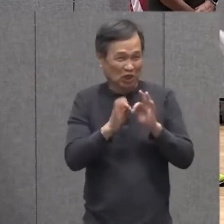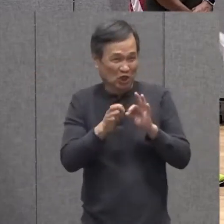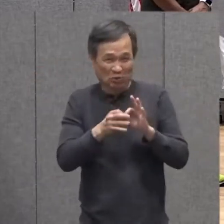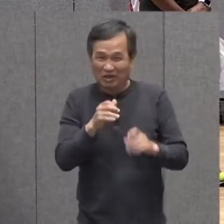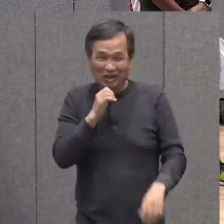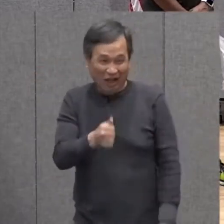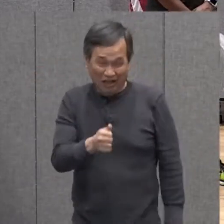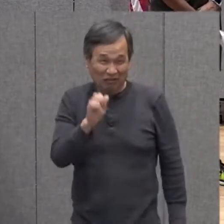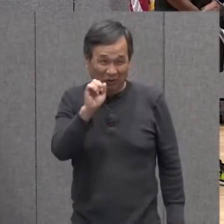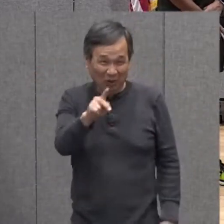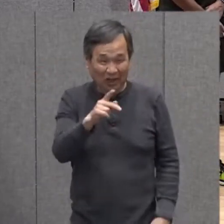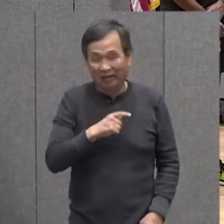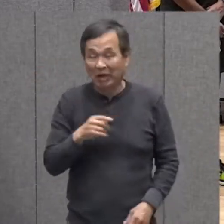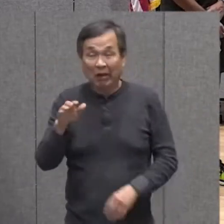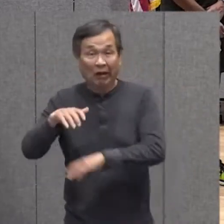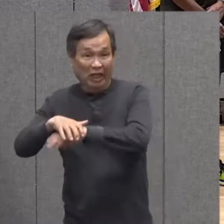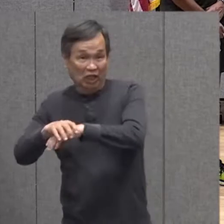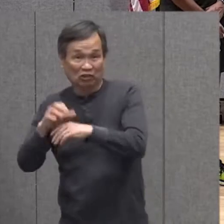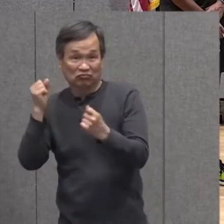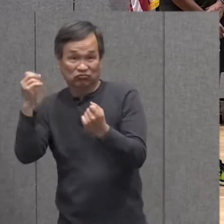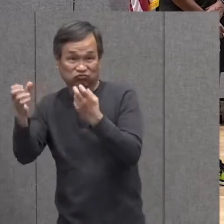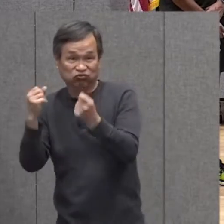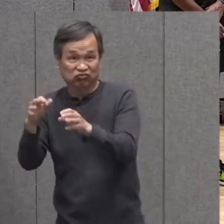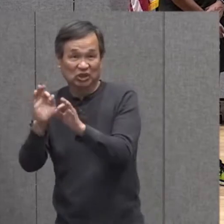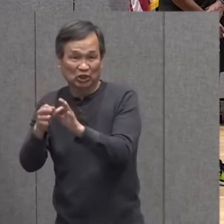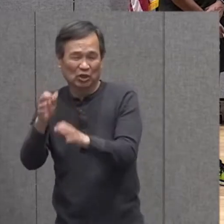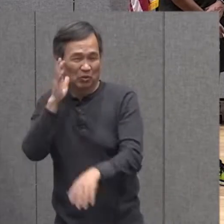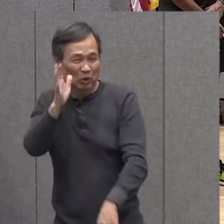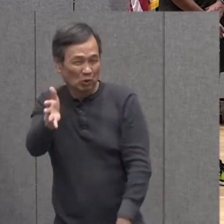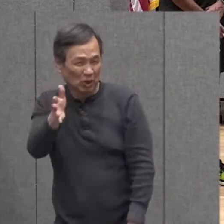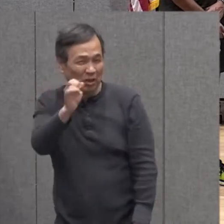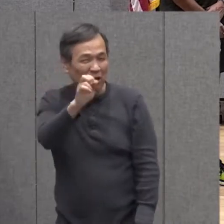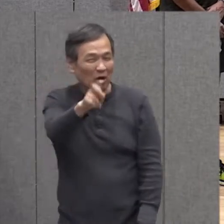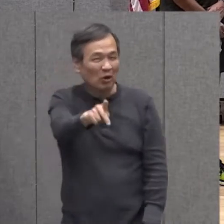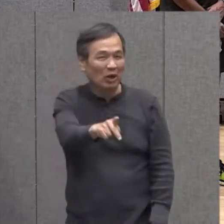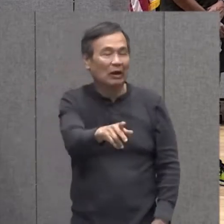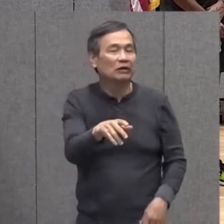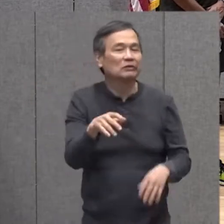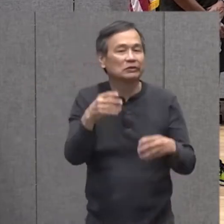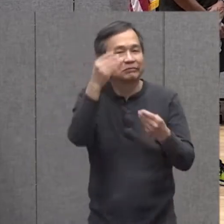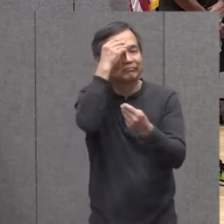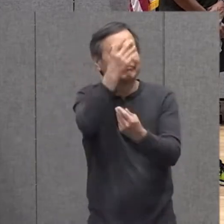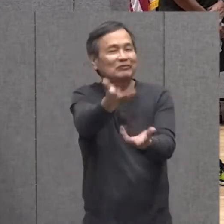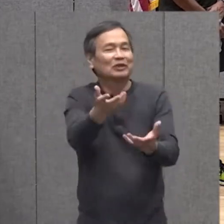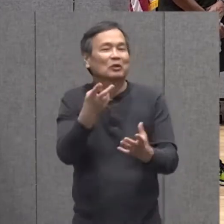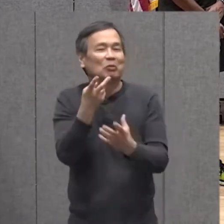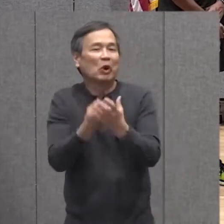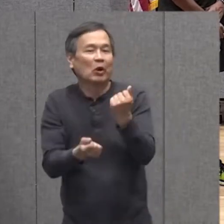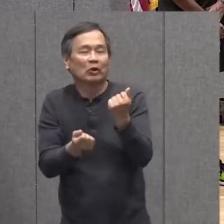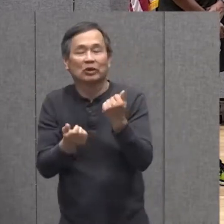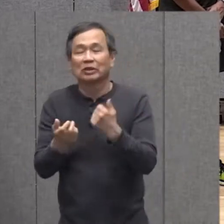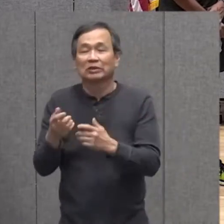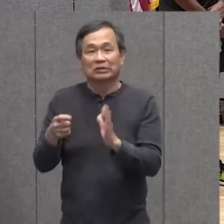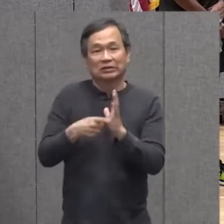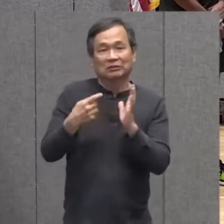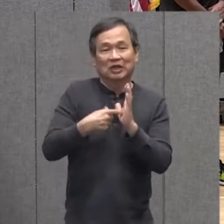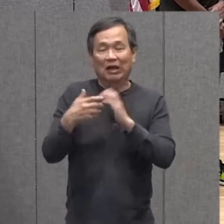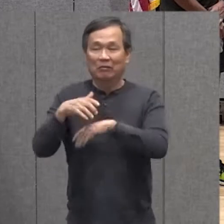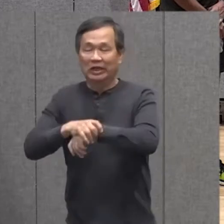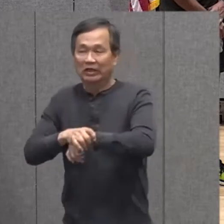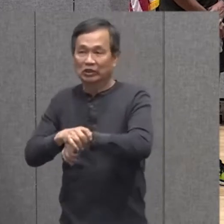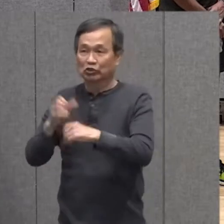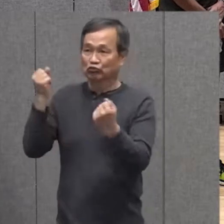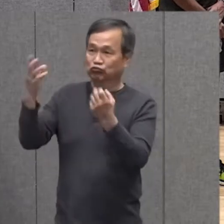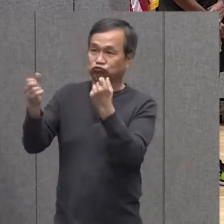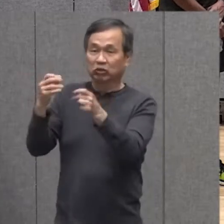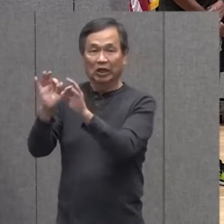español y inglés, pero los que están dándonos las instrucciones con signos no lo van a hacer en inglés, en español, perdón, solo